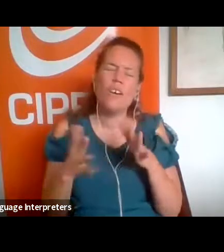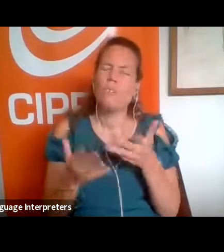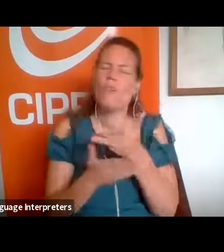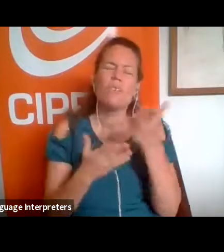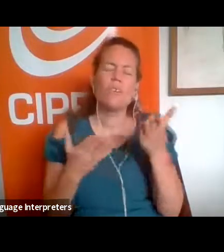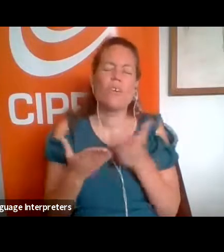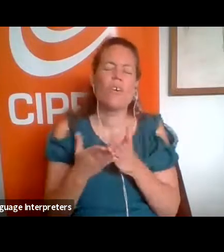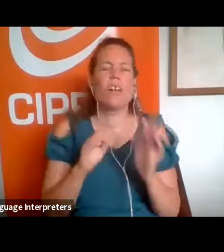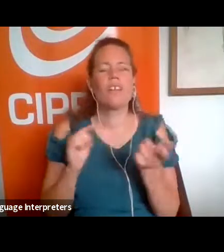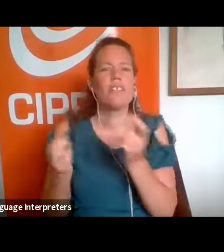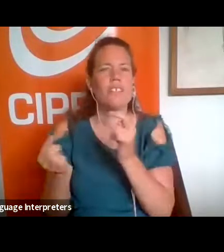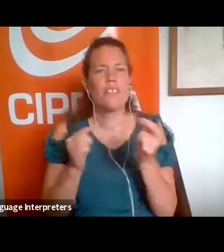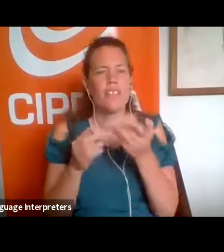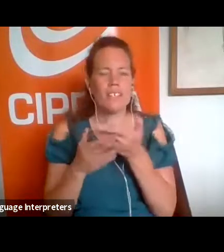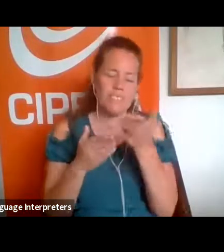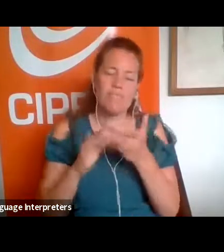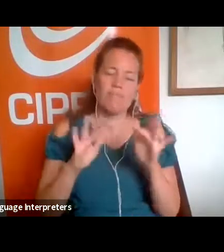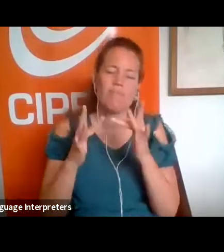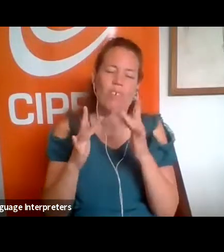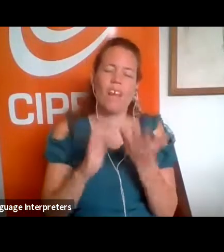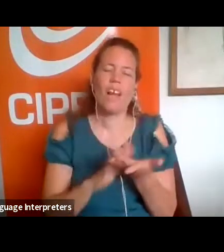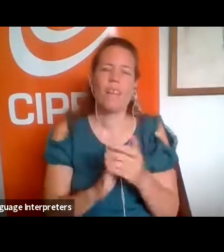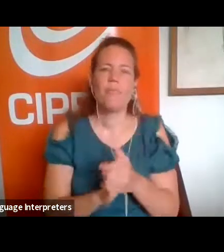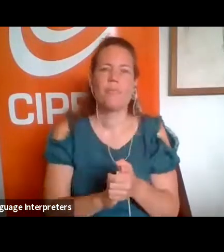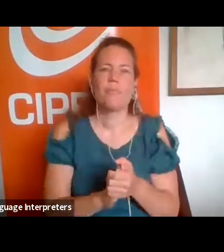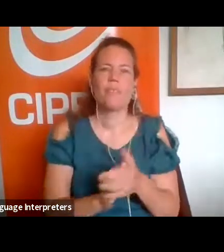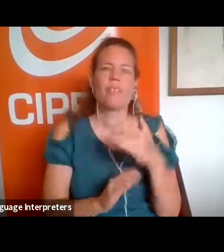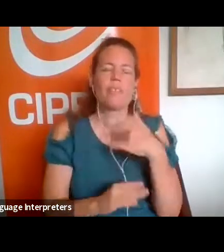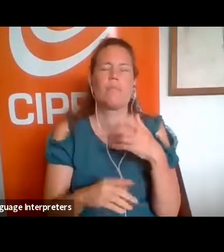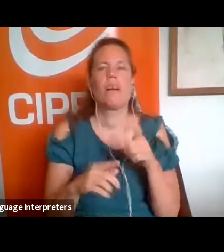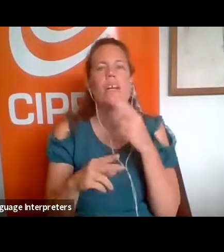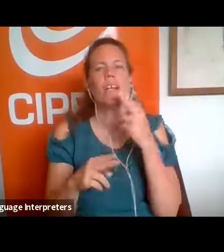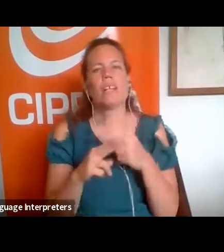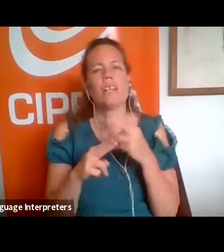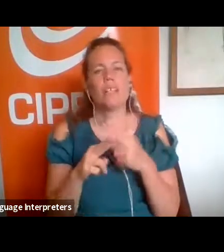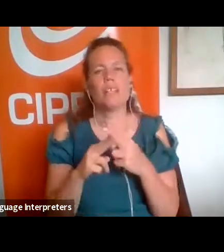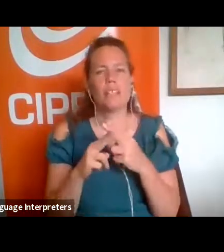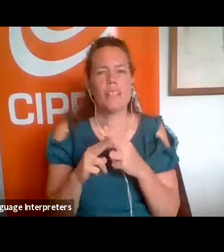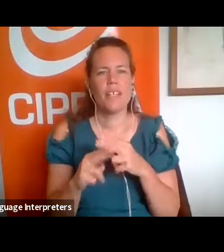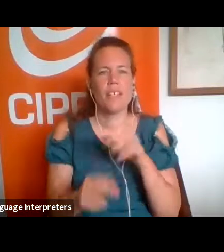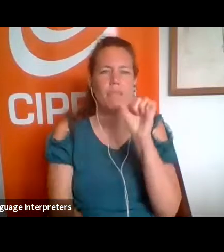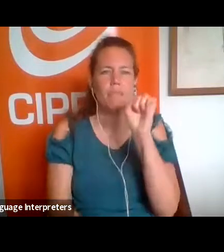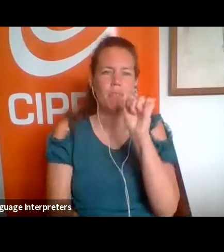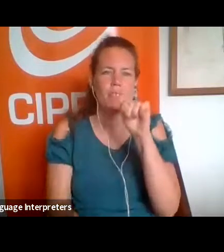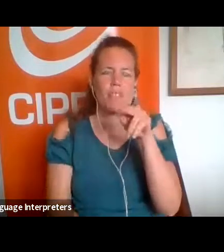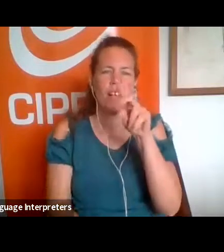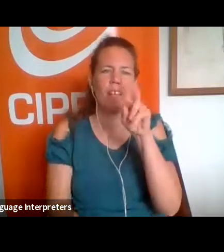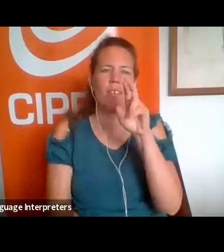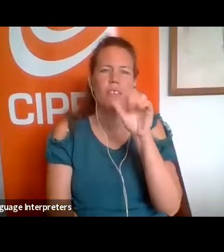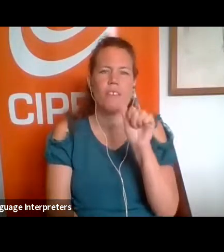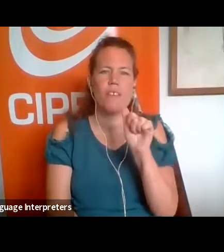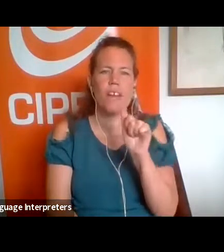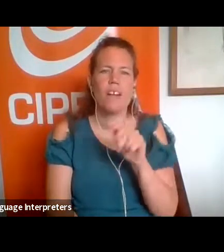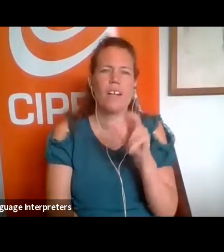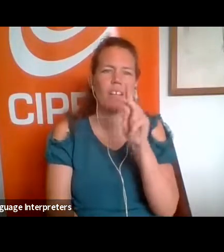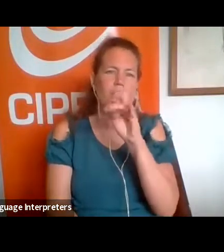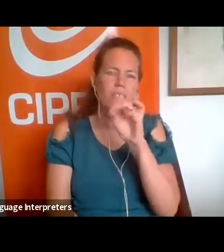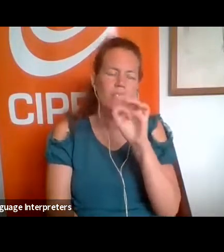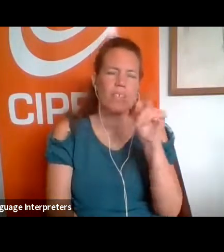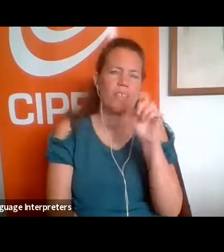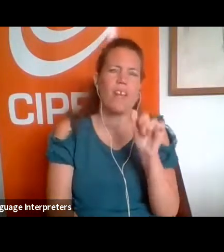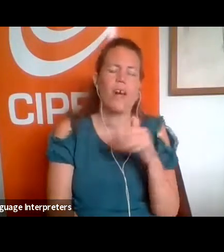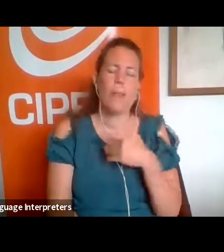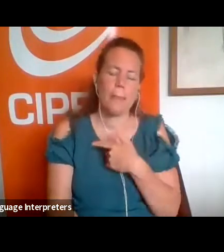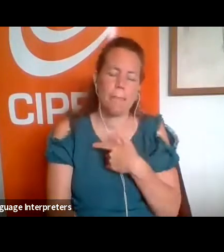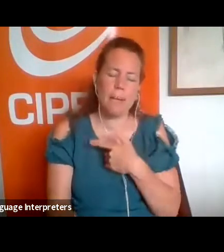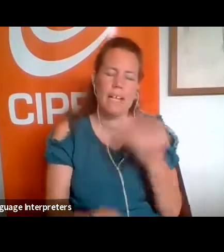are relegated online. I'm called Sandra Kucheriza, and my day job